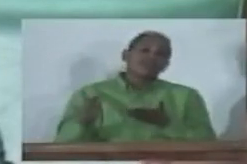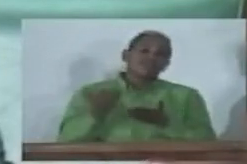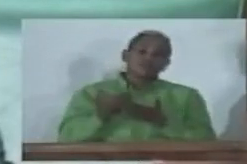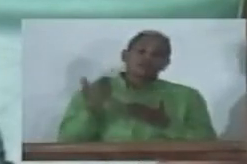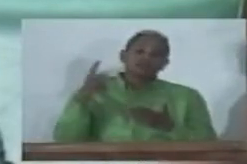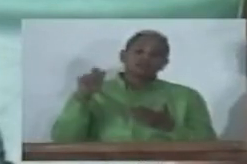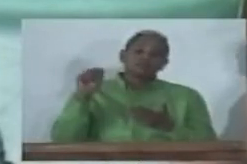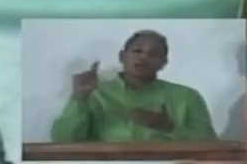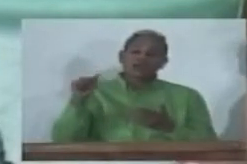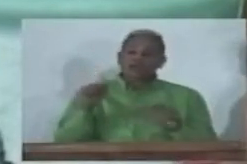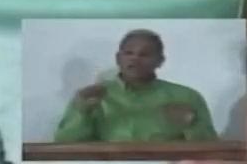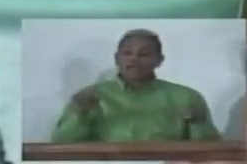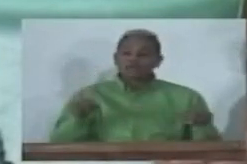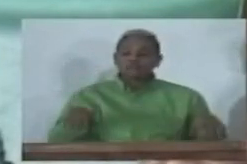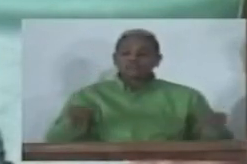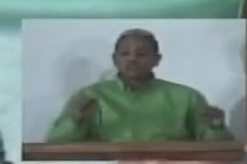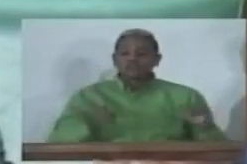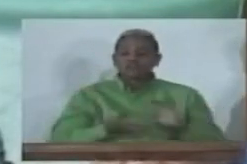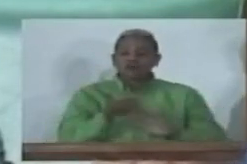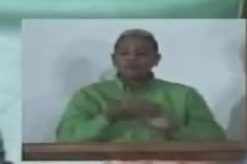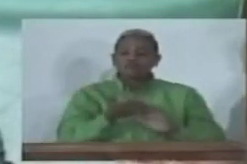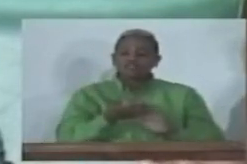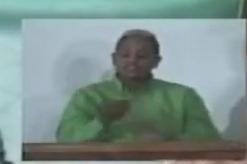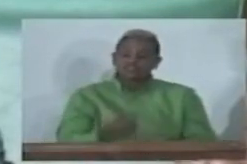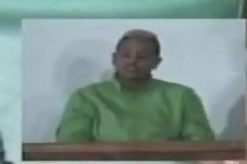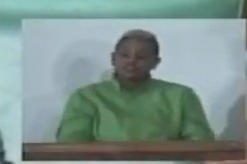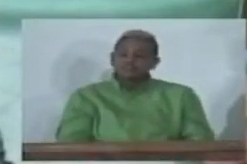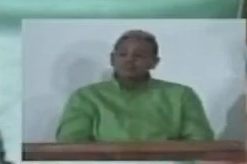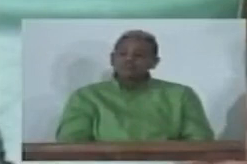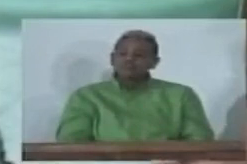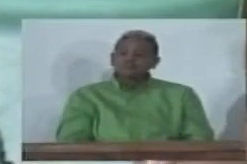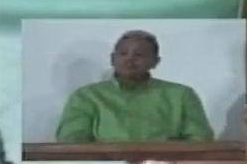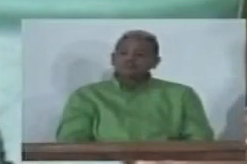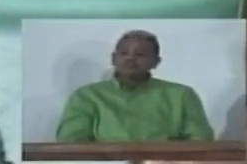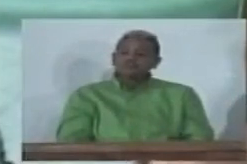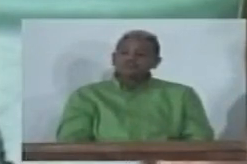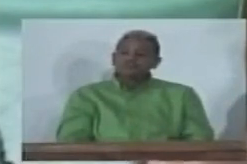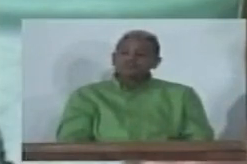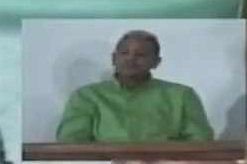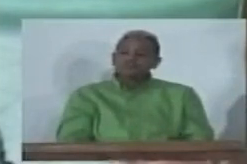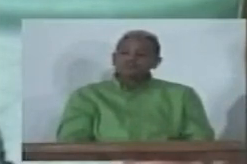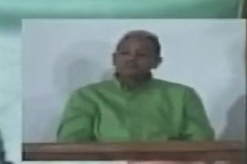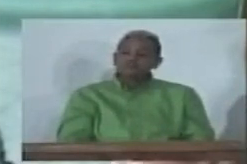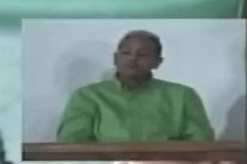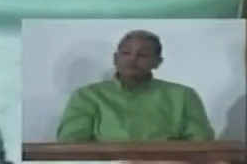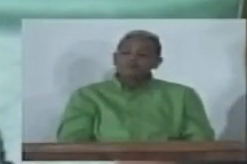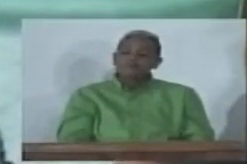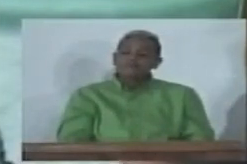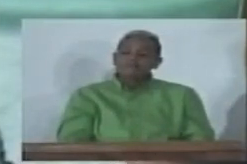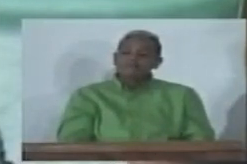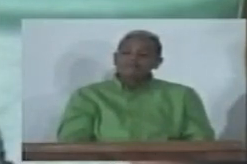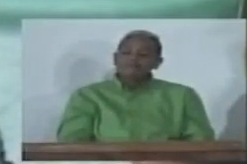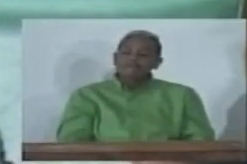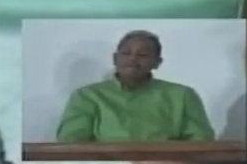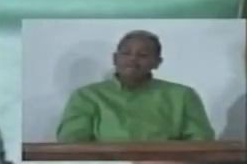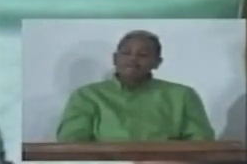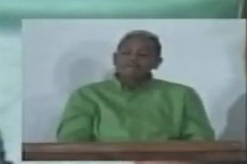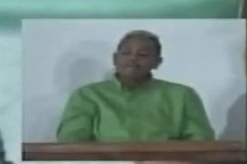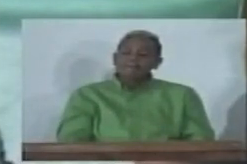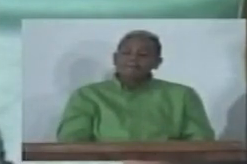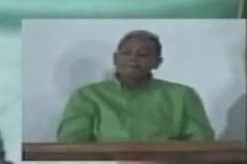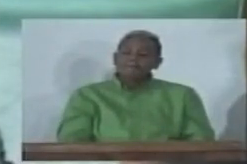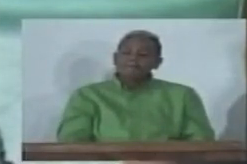being able to take over the operations. One of the critical pieces of legislation is